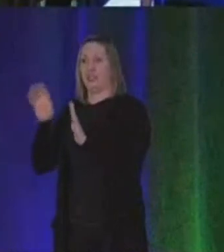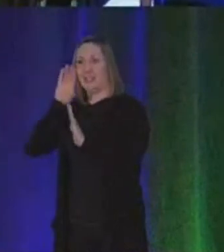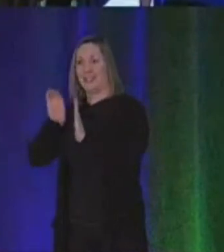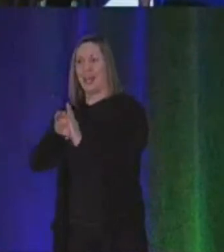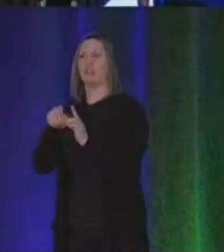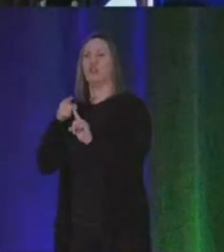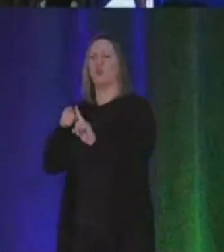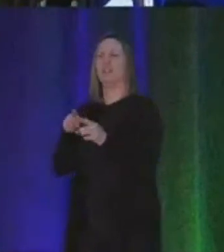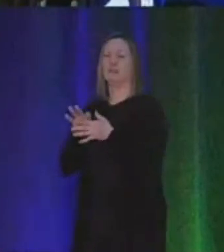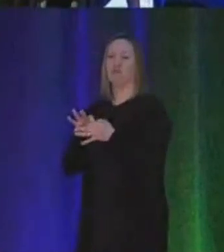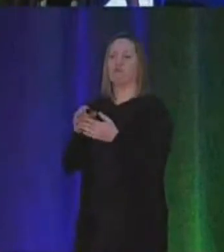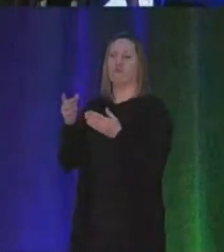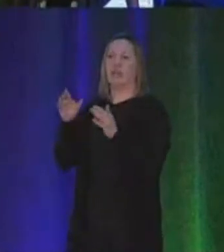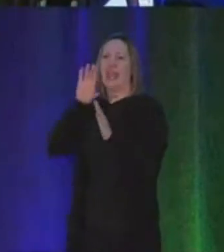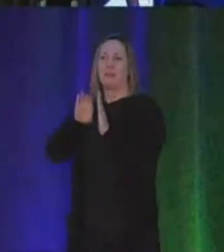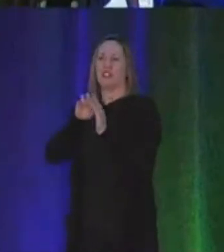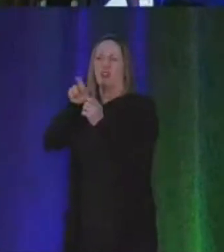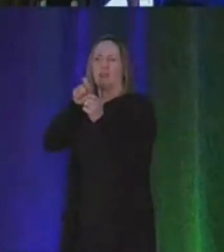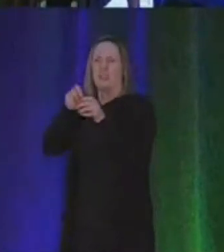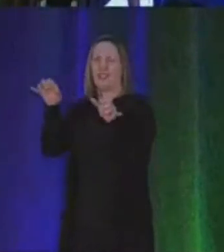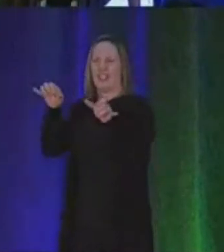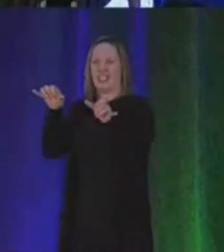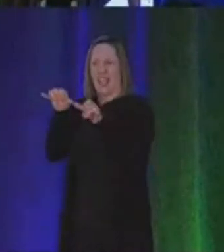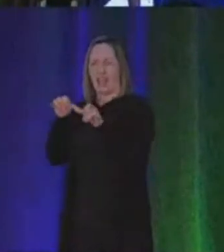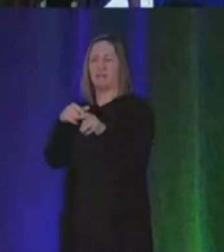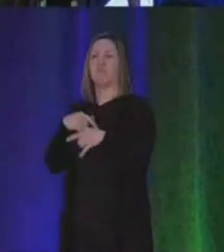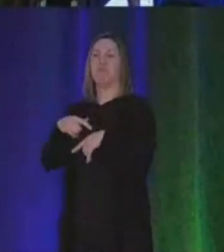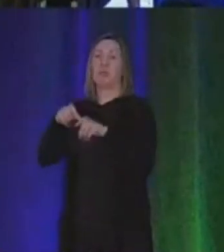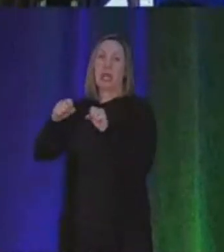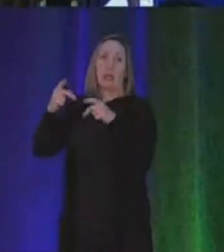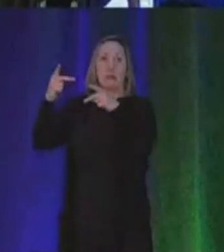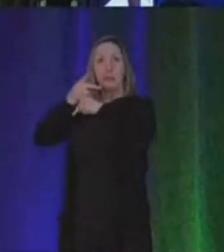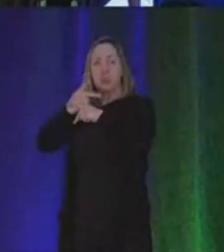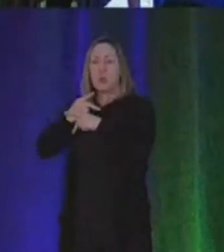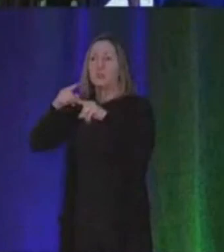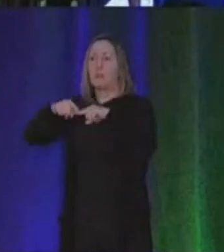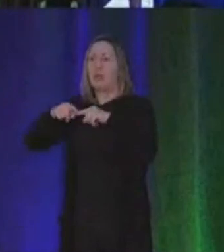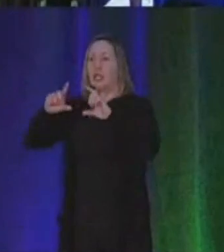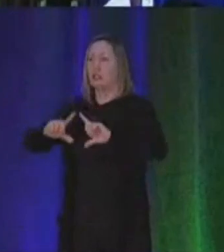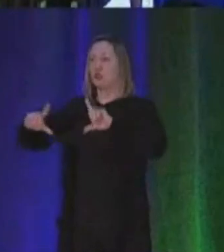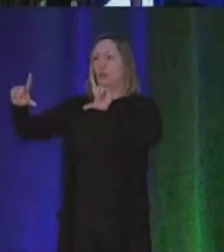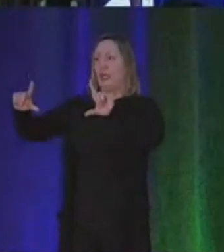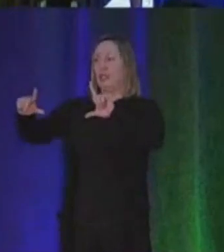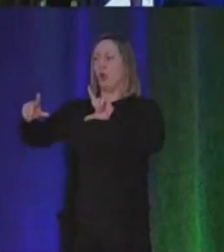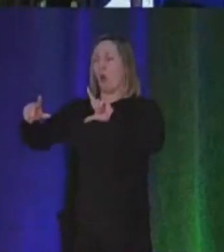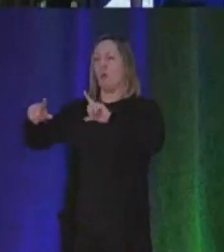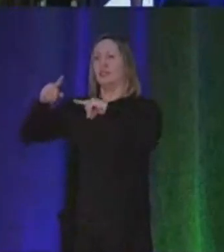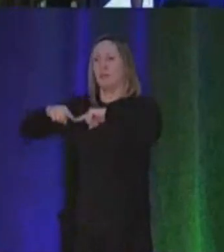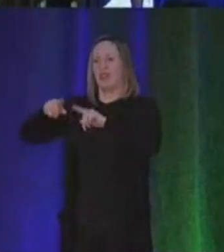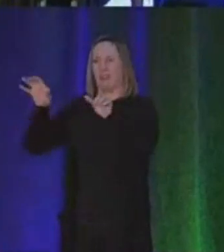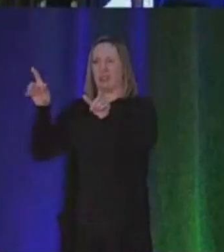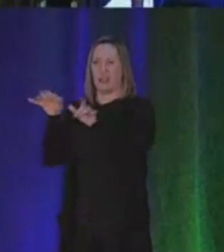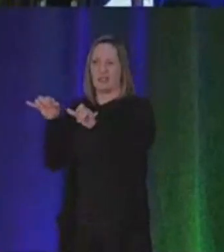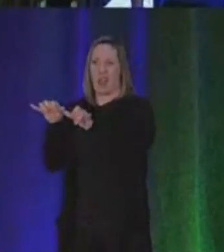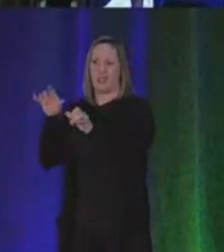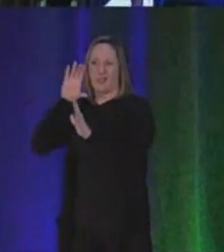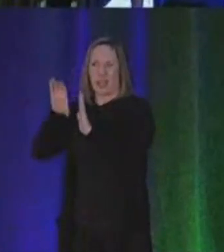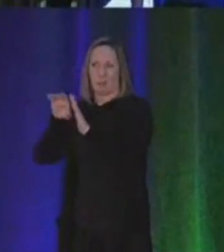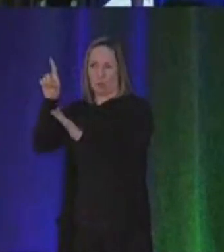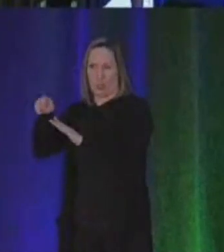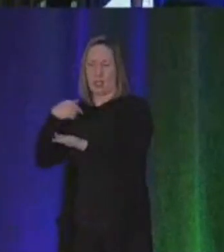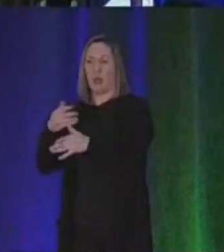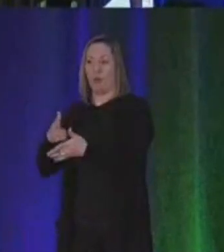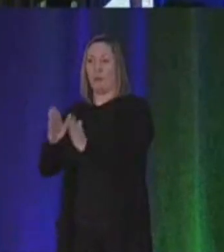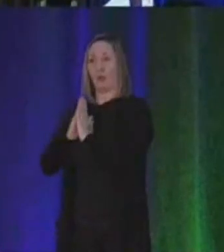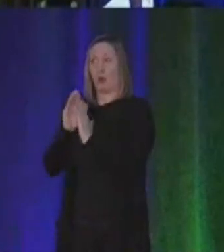of a certain size, it can kind of compute depending on the screen, depending on whatever it needs. Here's the size of image I need, and it'll make a